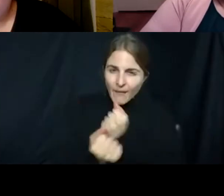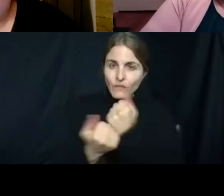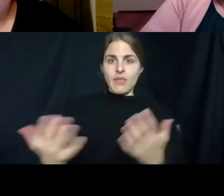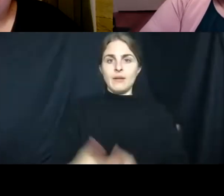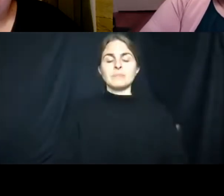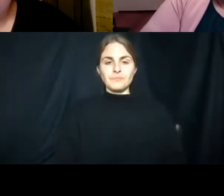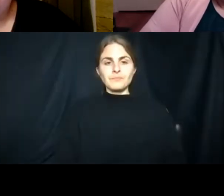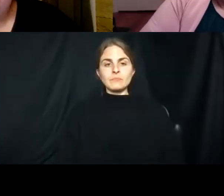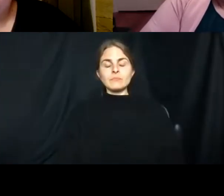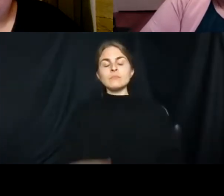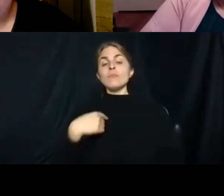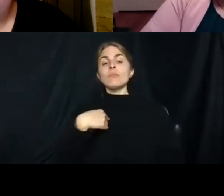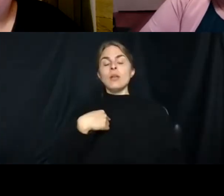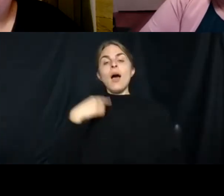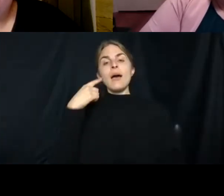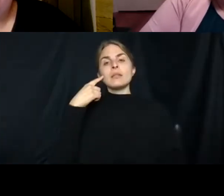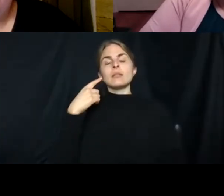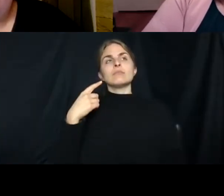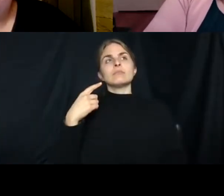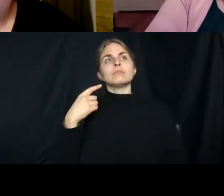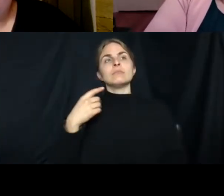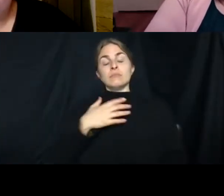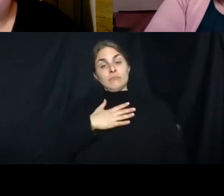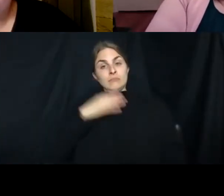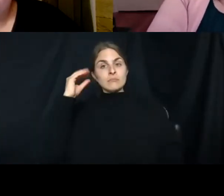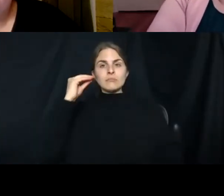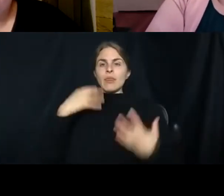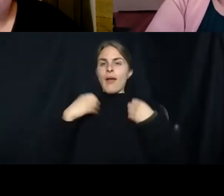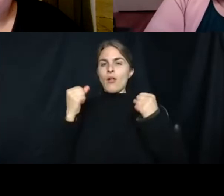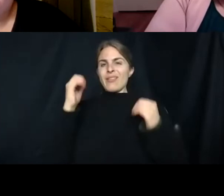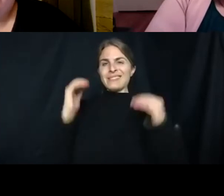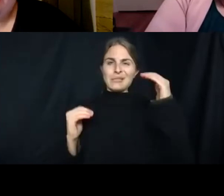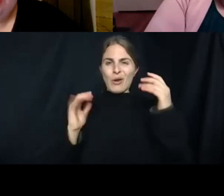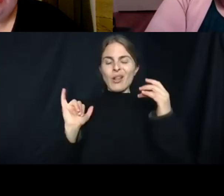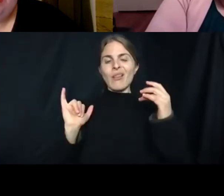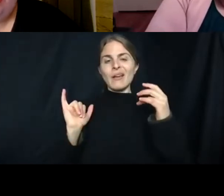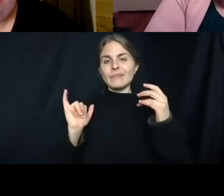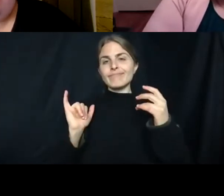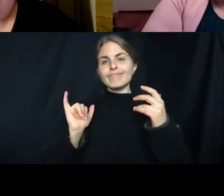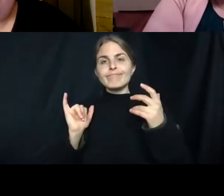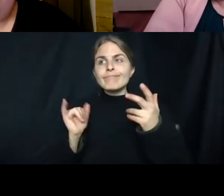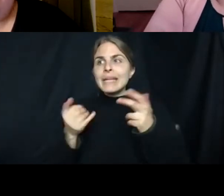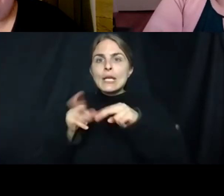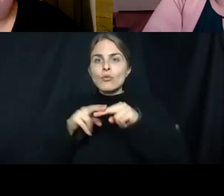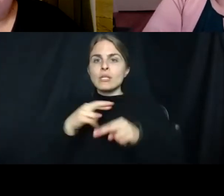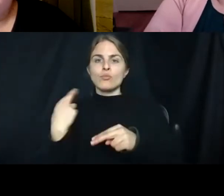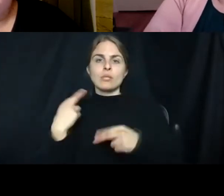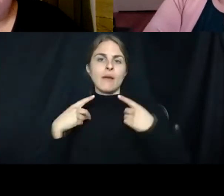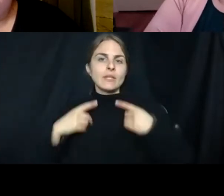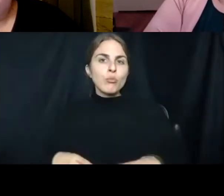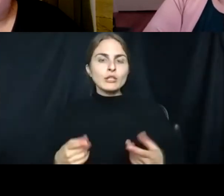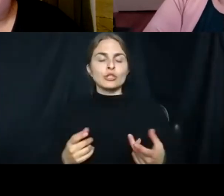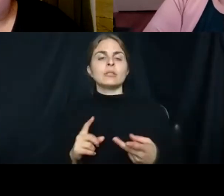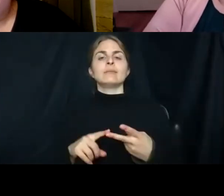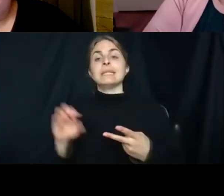I honestly think that a lot of the health disparities, things like increased risk for depression, things like